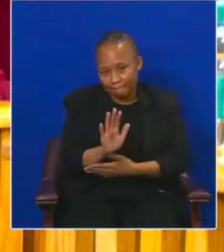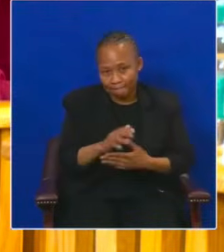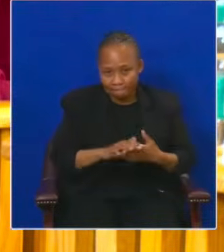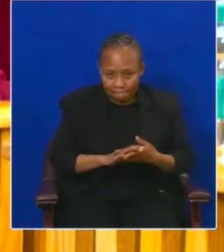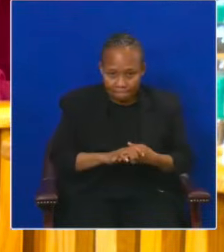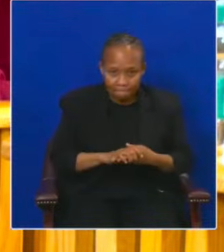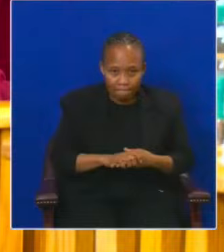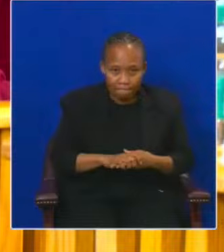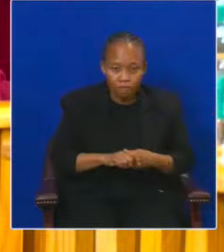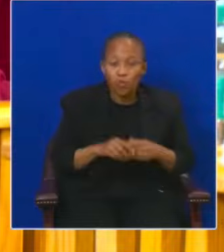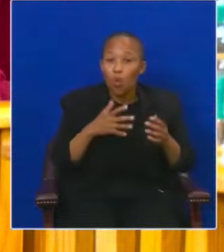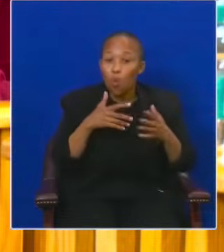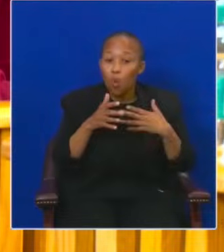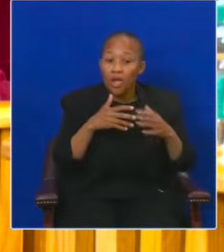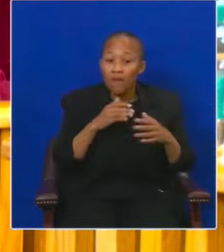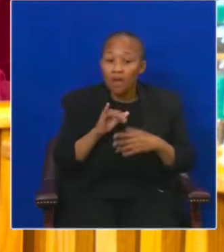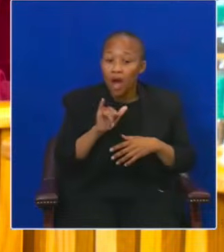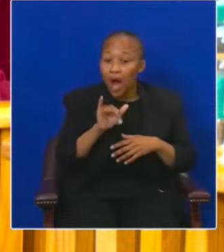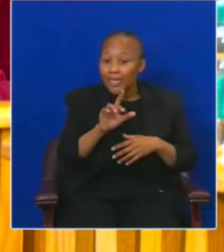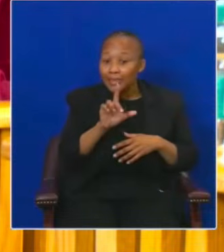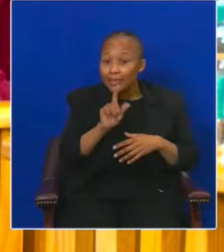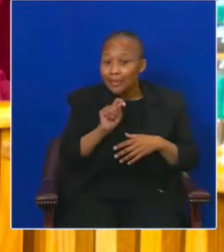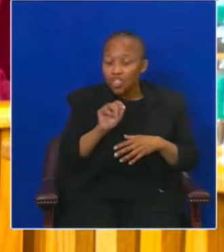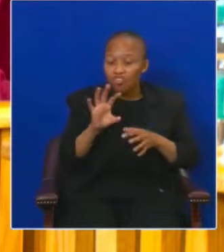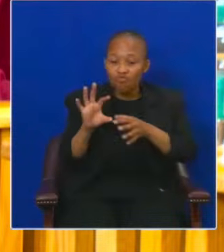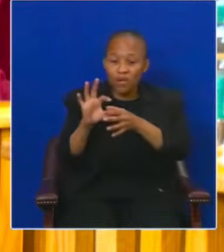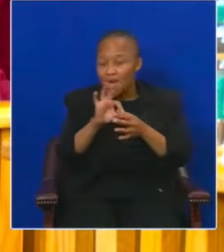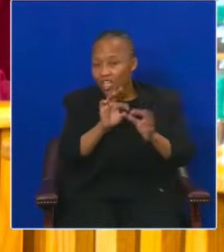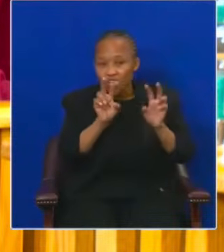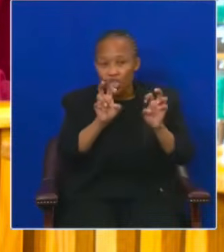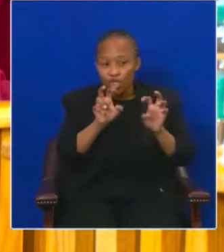IT-related needs that he would need,